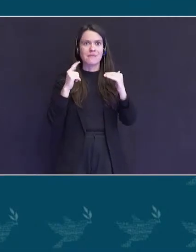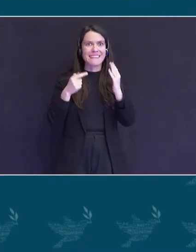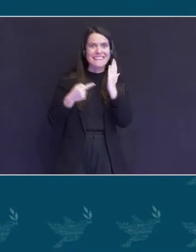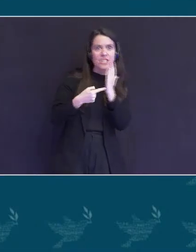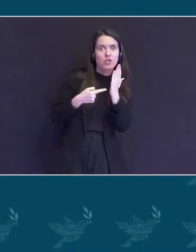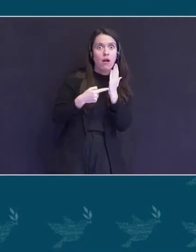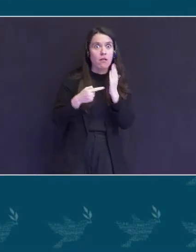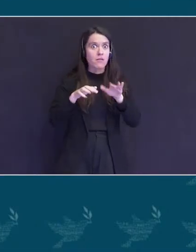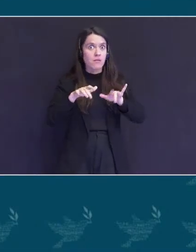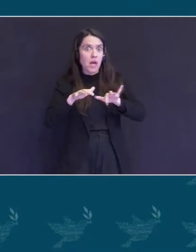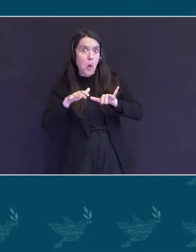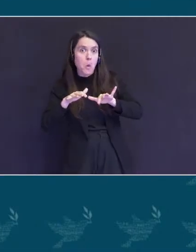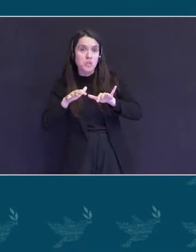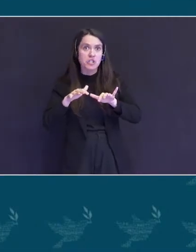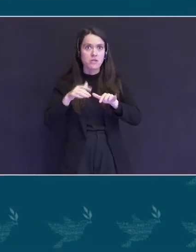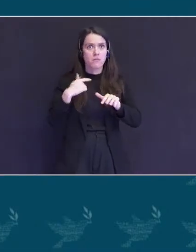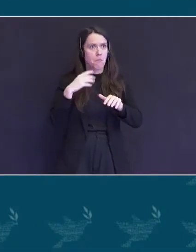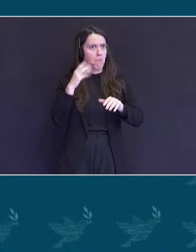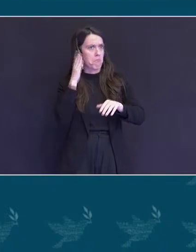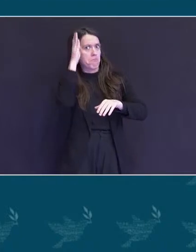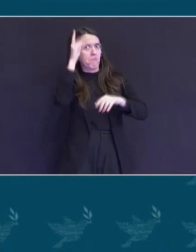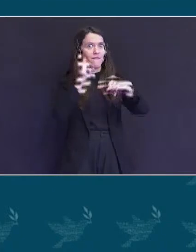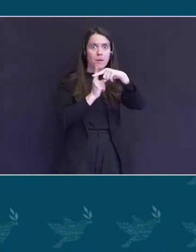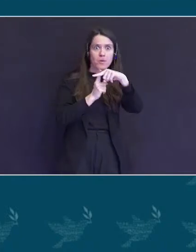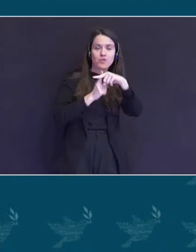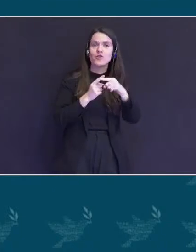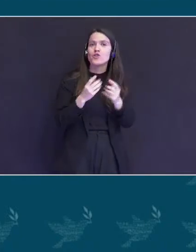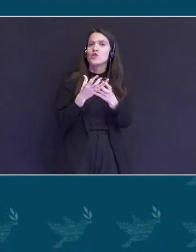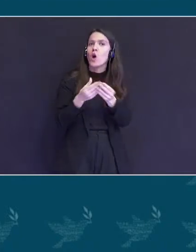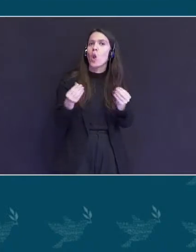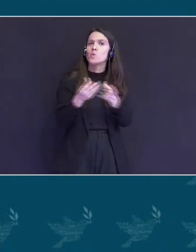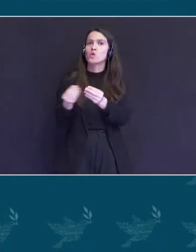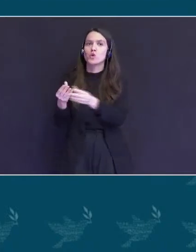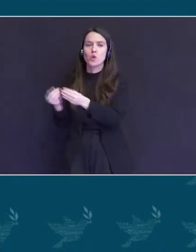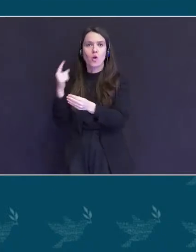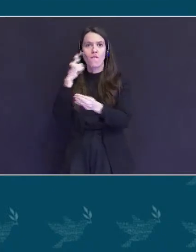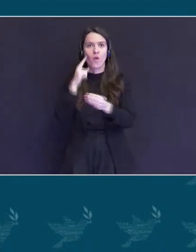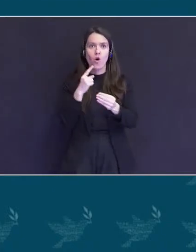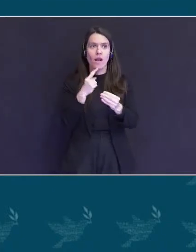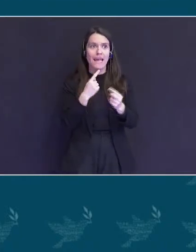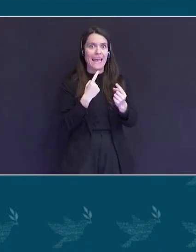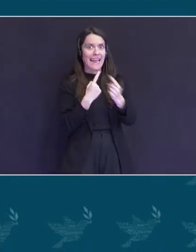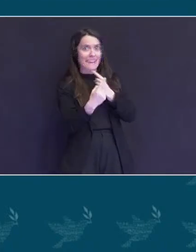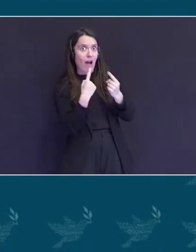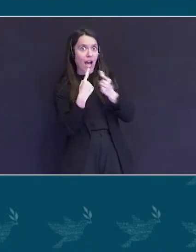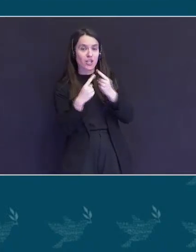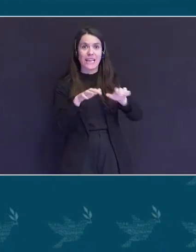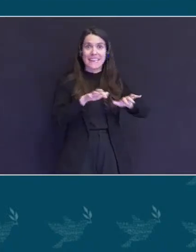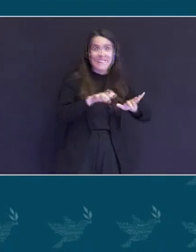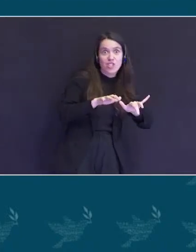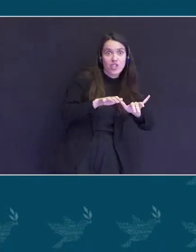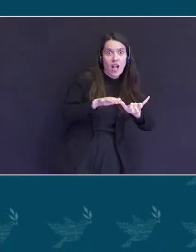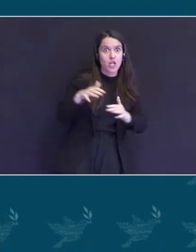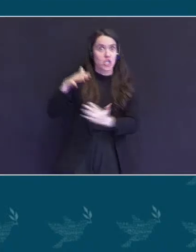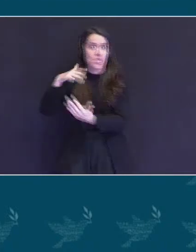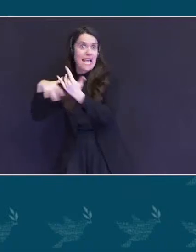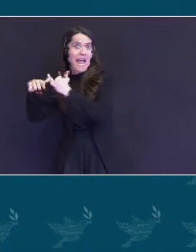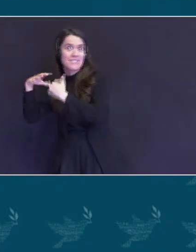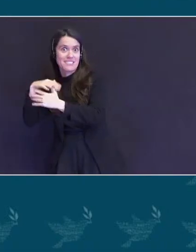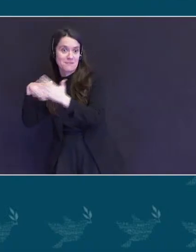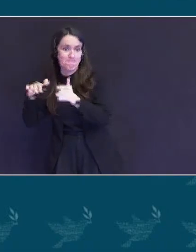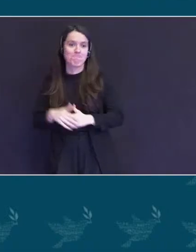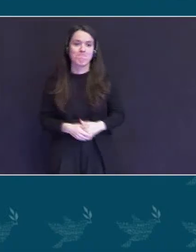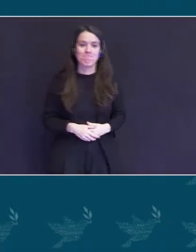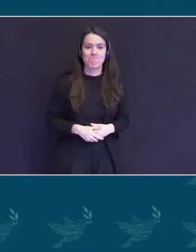future and delivering solutions that integrate interactions between the digital world and society. In